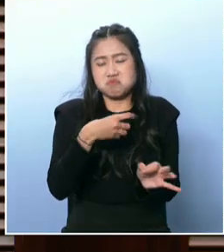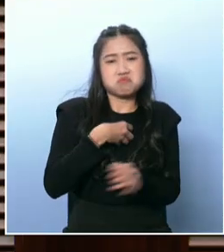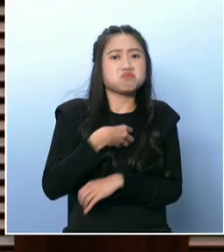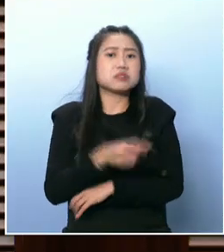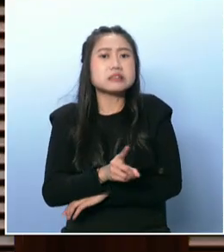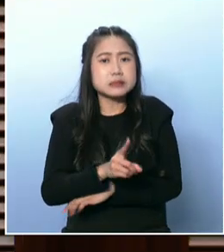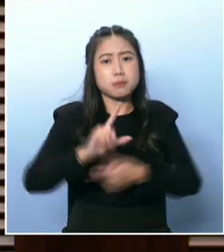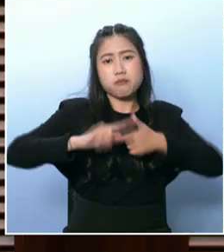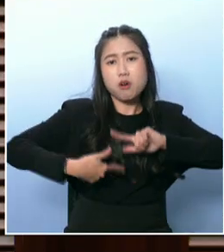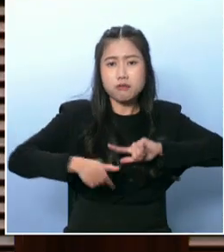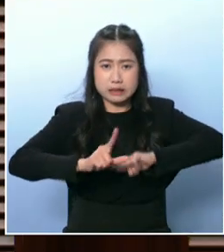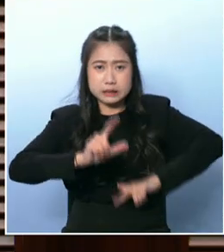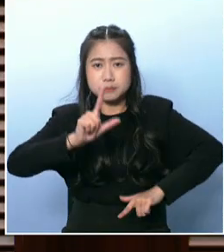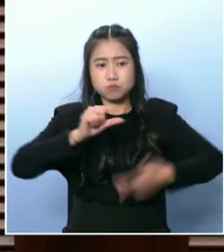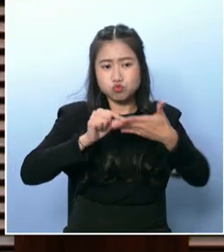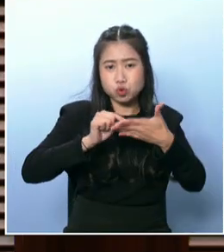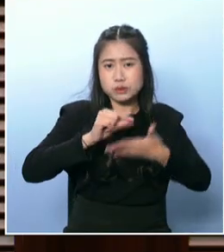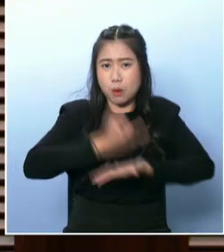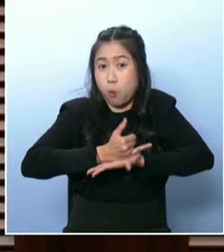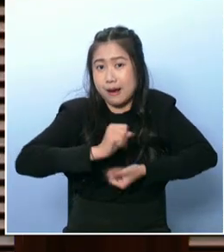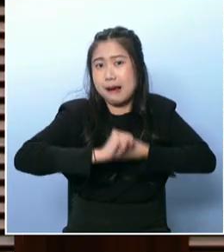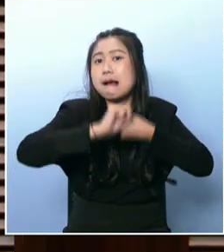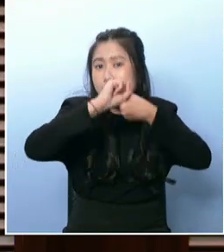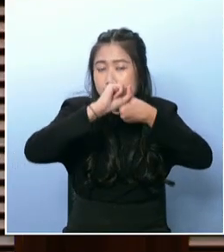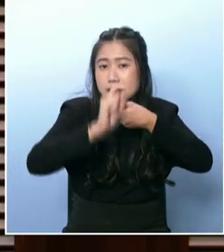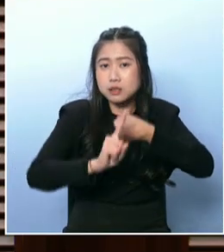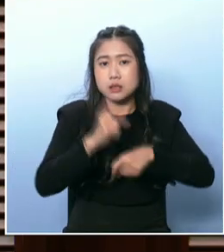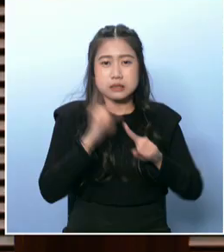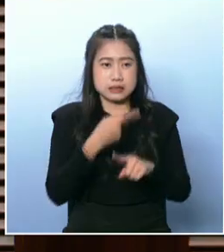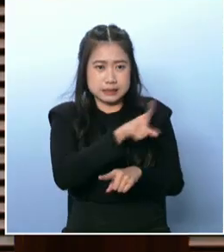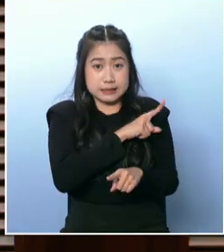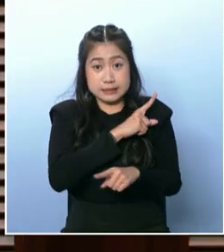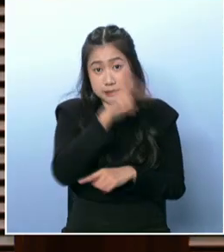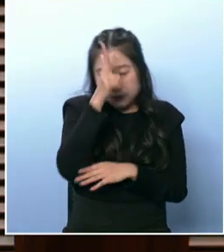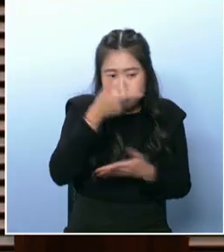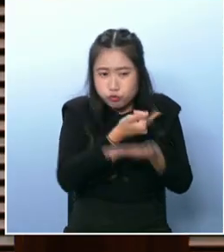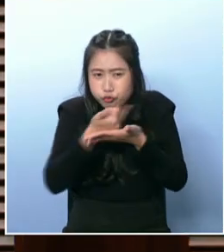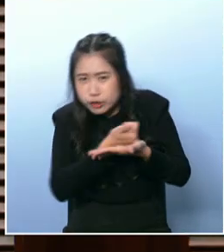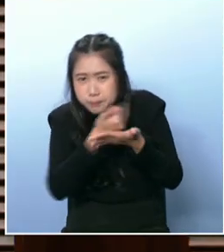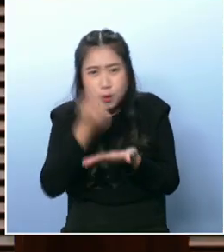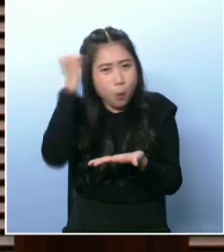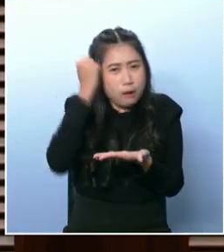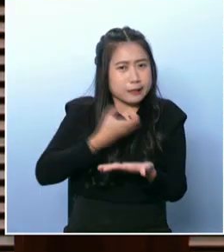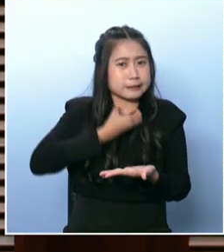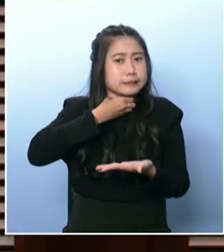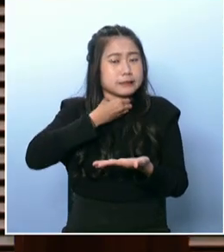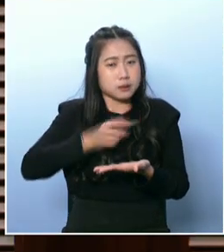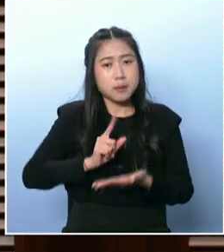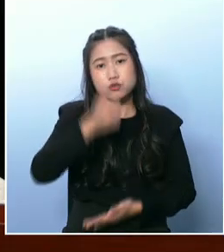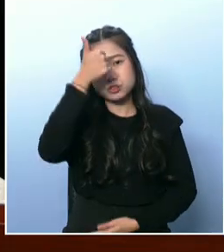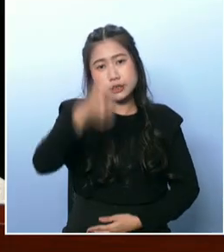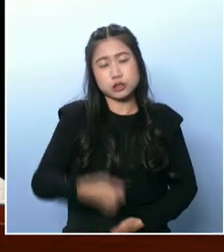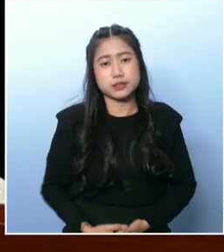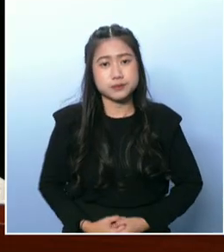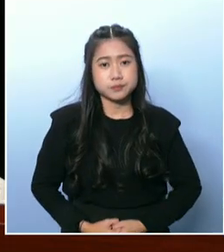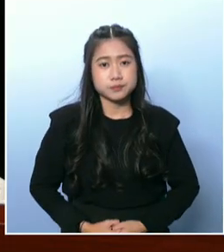So I would like to know what can be done to increase the number of service places from the point of the review